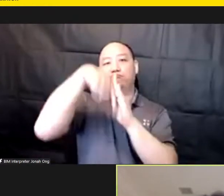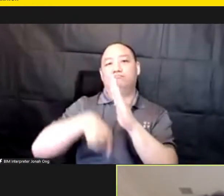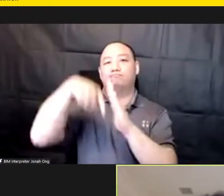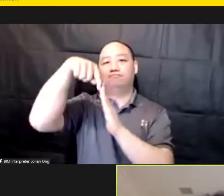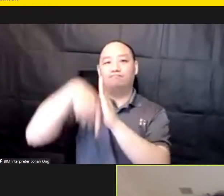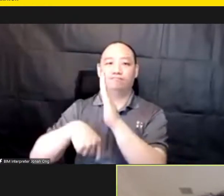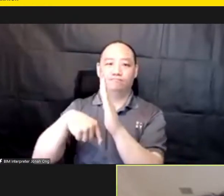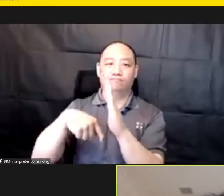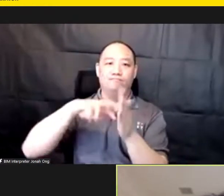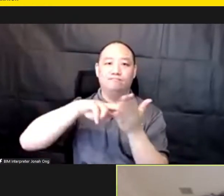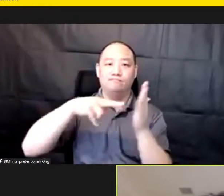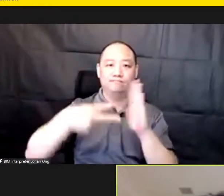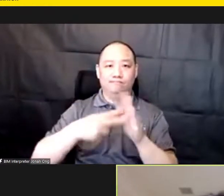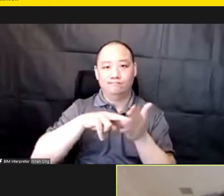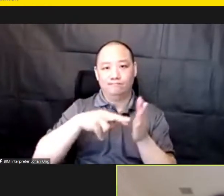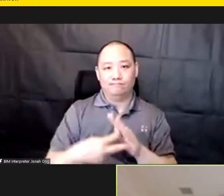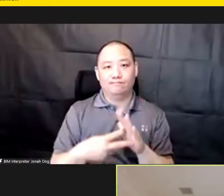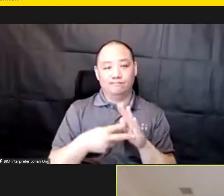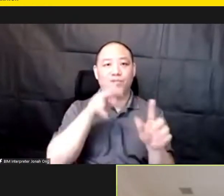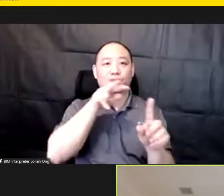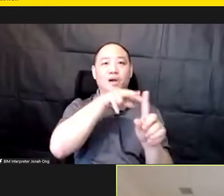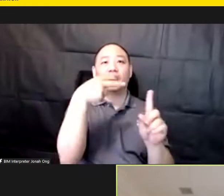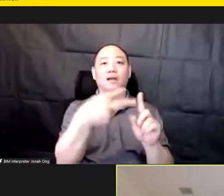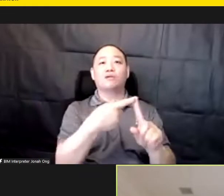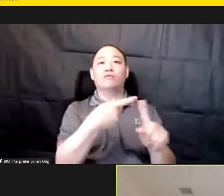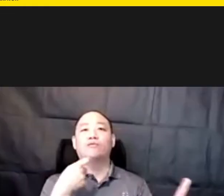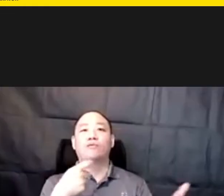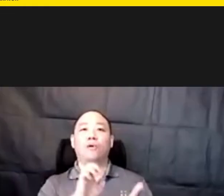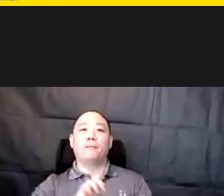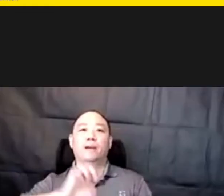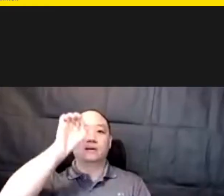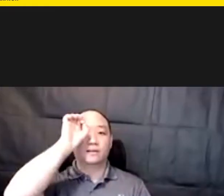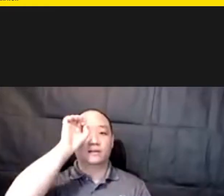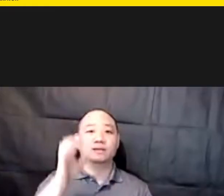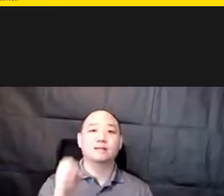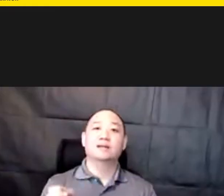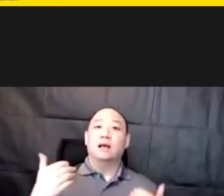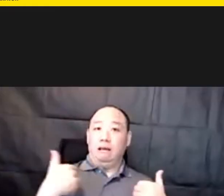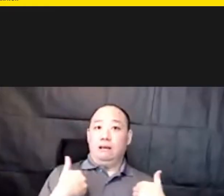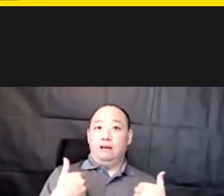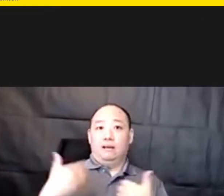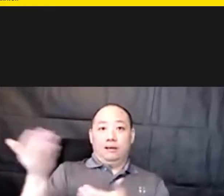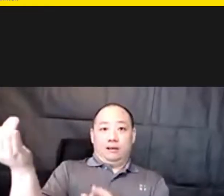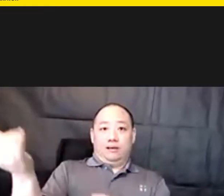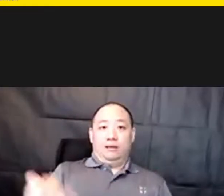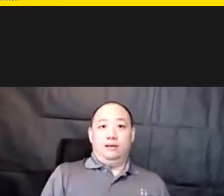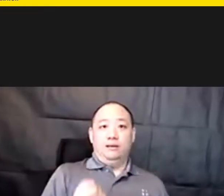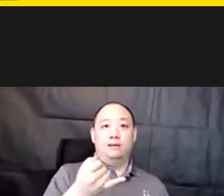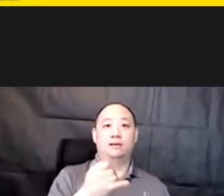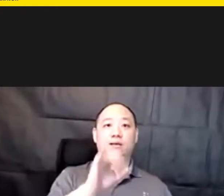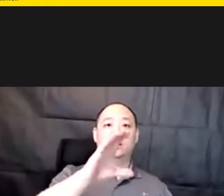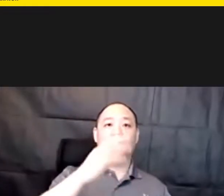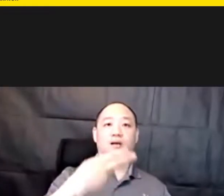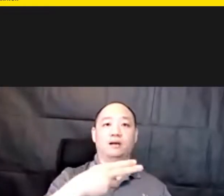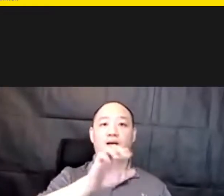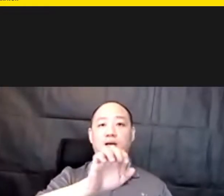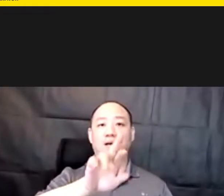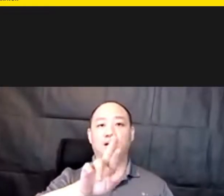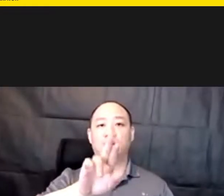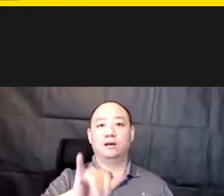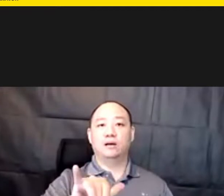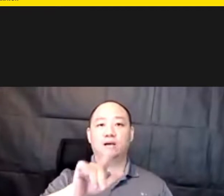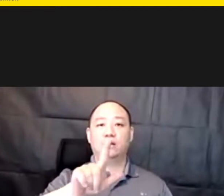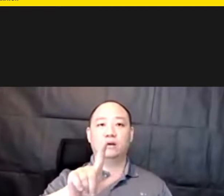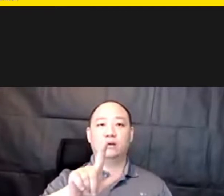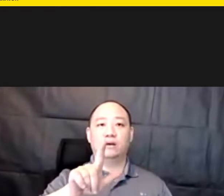well when it comes to the angle of education. So next, we have Cheryl and Fernando will be presenting on a